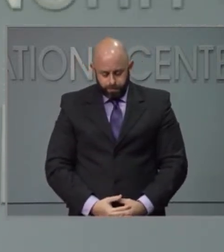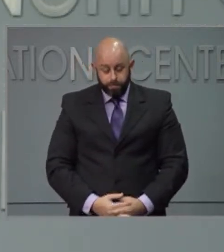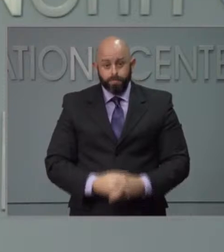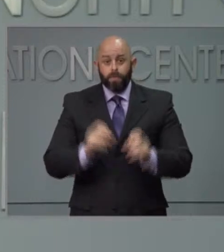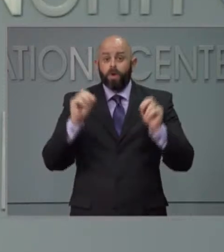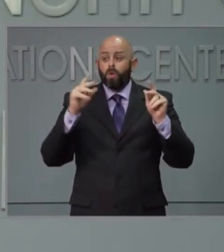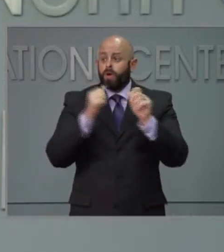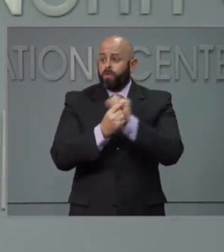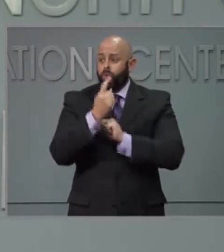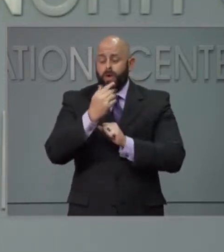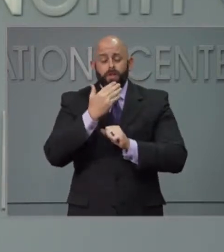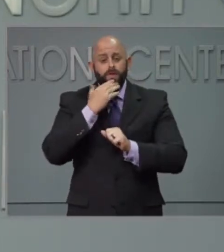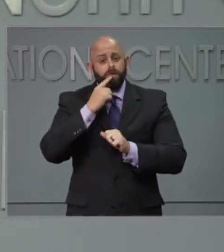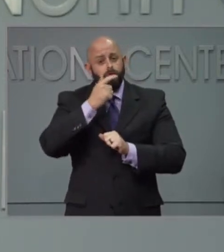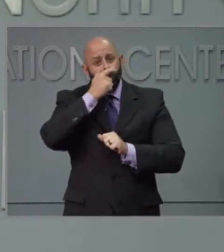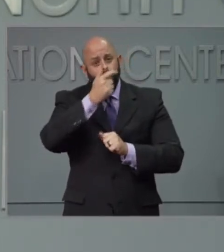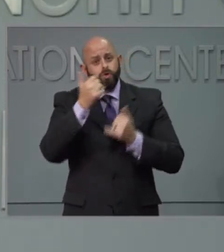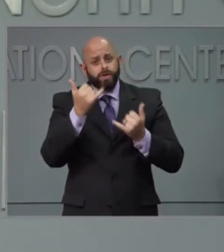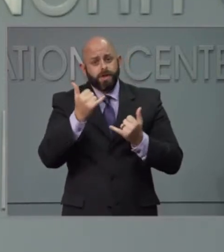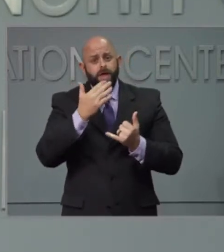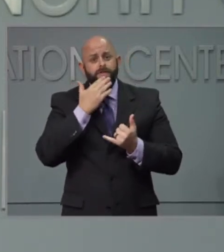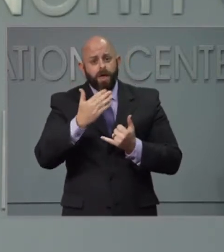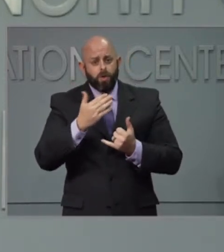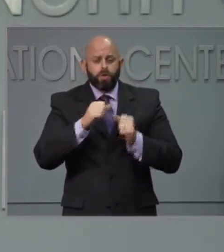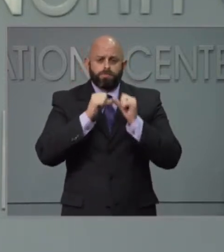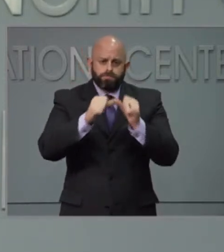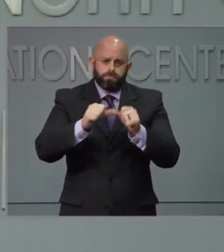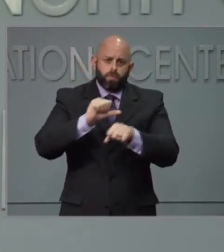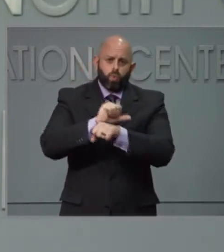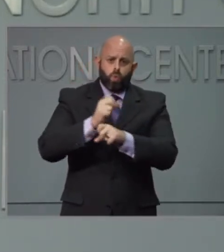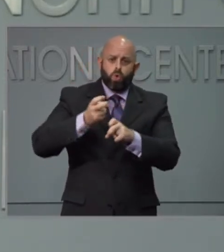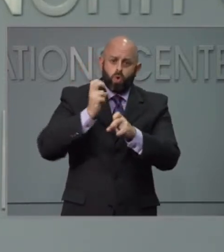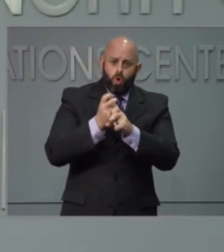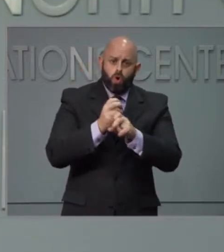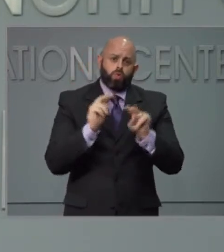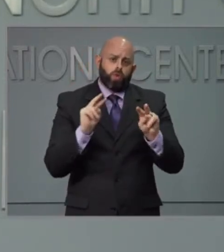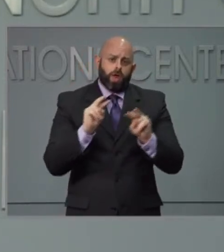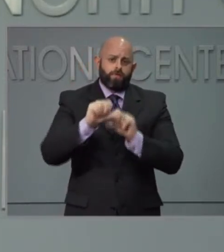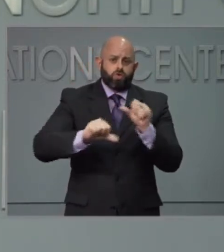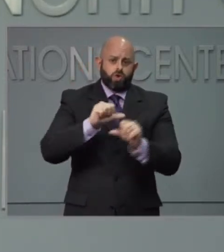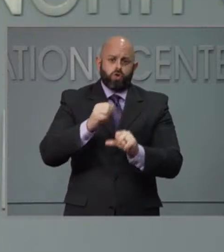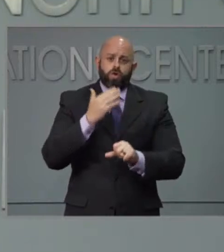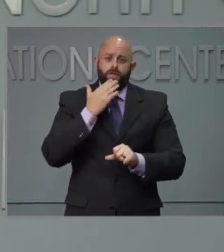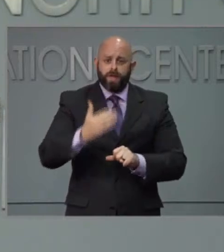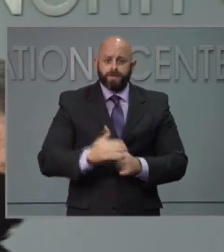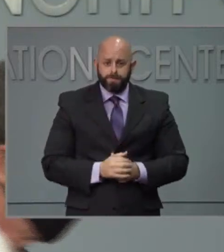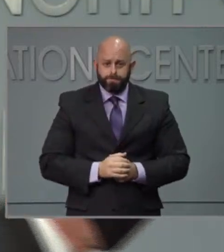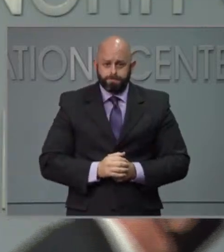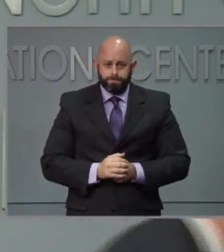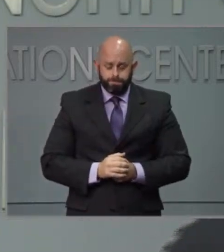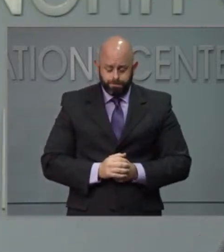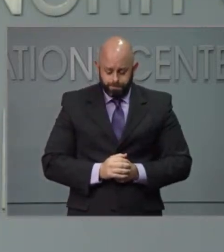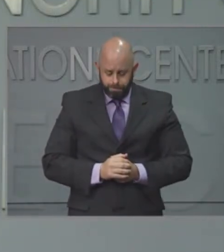Okay, everybody, thanks for joining us today. Let's work hard and look after each other. Thanks.